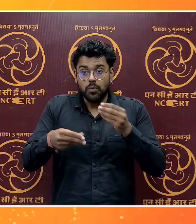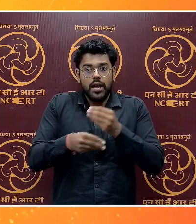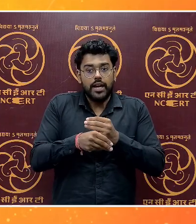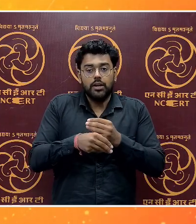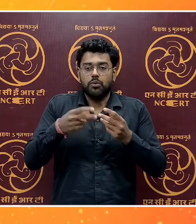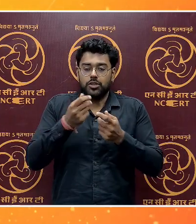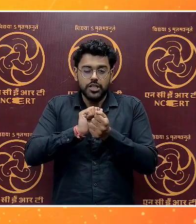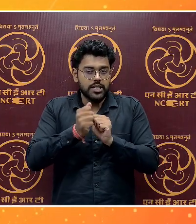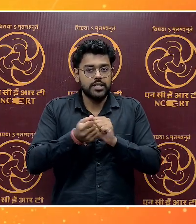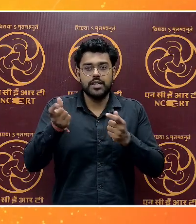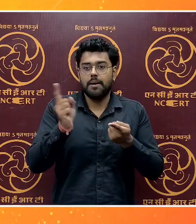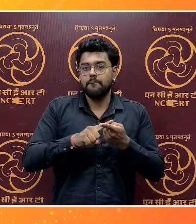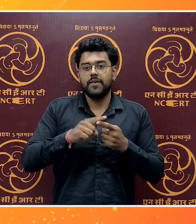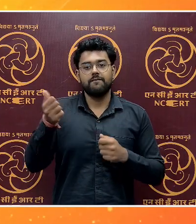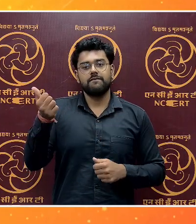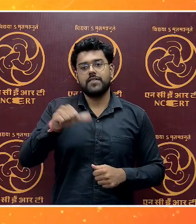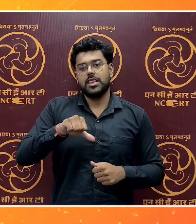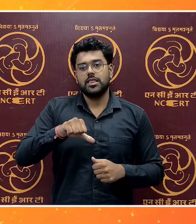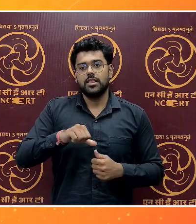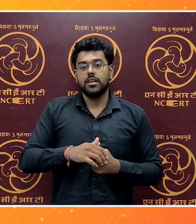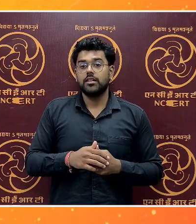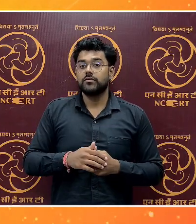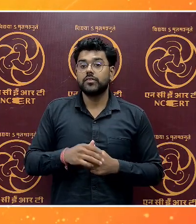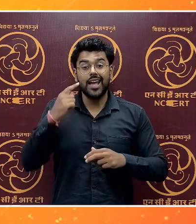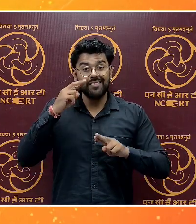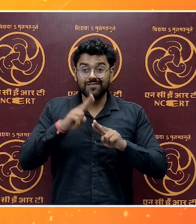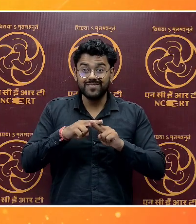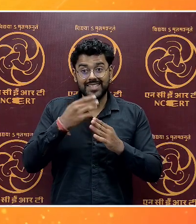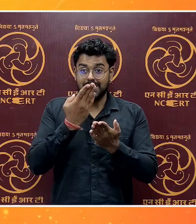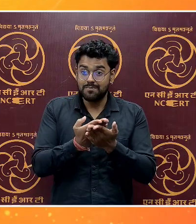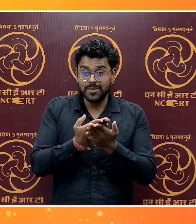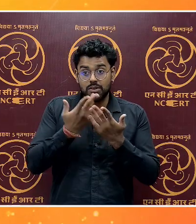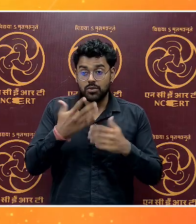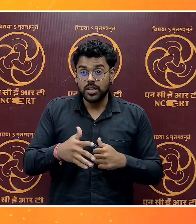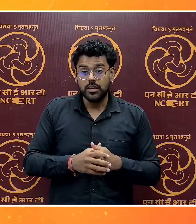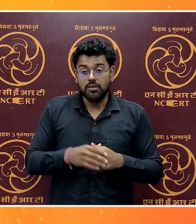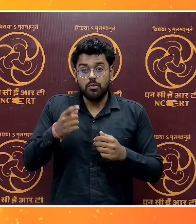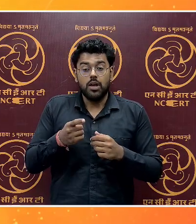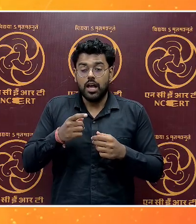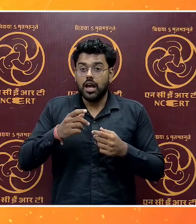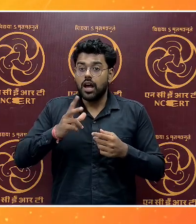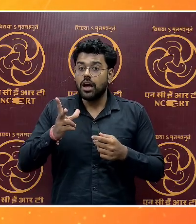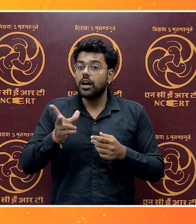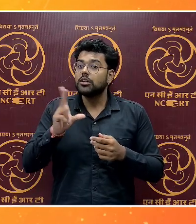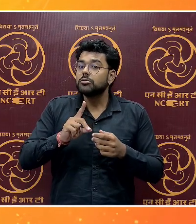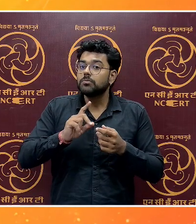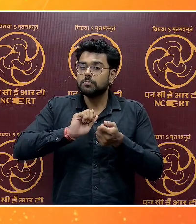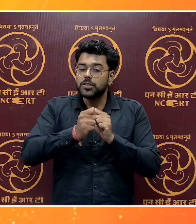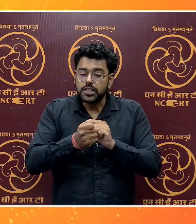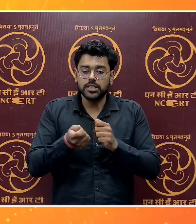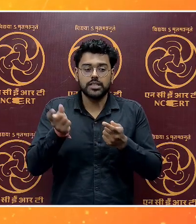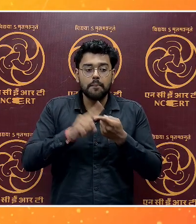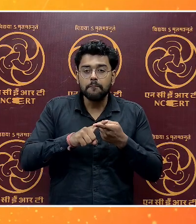student details and screening data. So basically what will happen is once you submit it, there is no way we can edit it. So I will